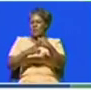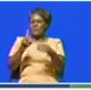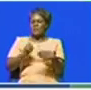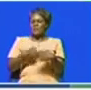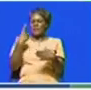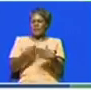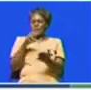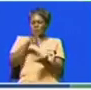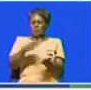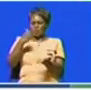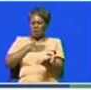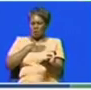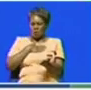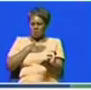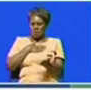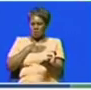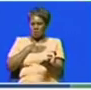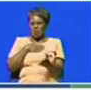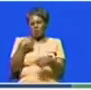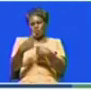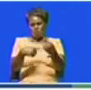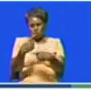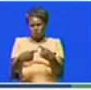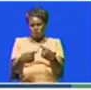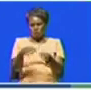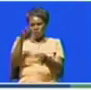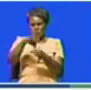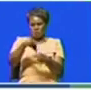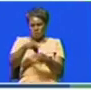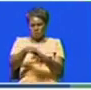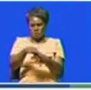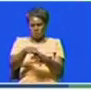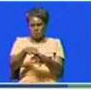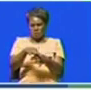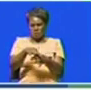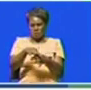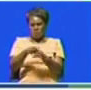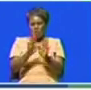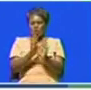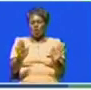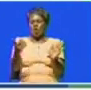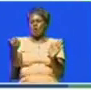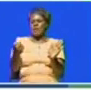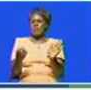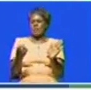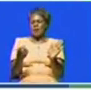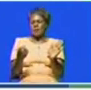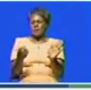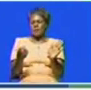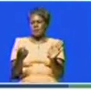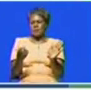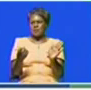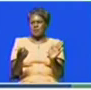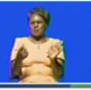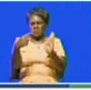then our position is that we should proceed with the elections and there should be no demands or requirements that unless